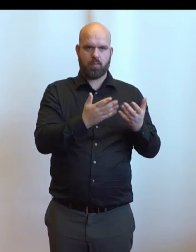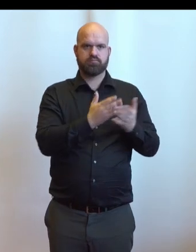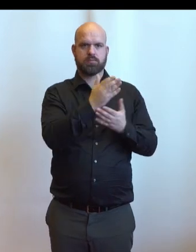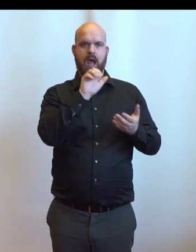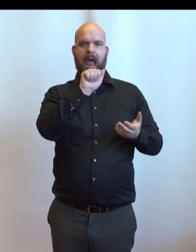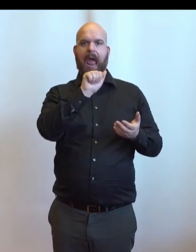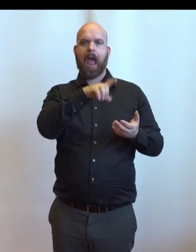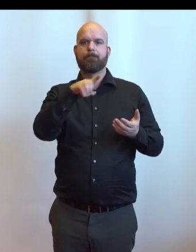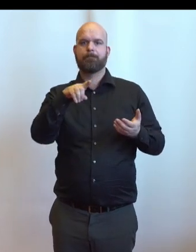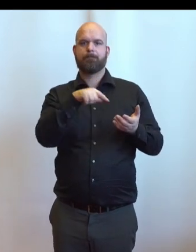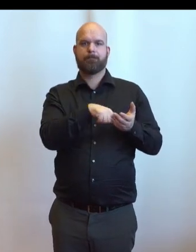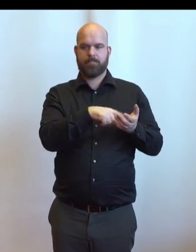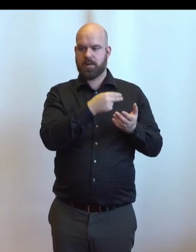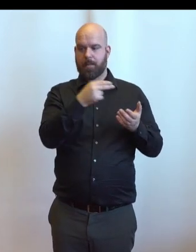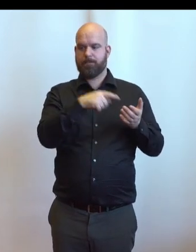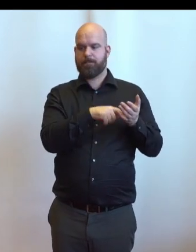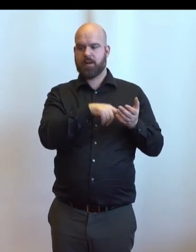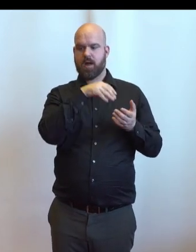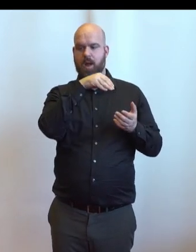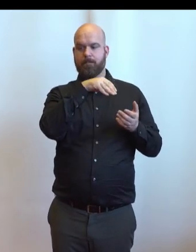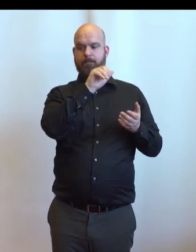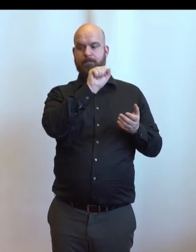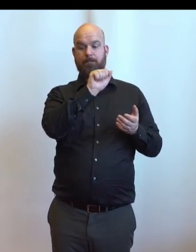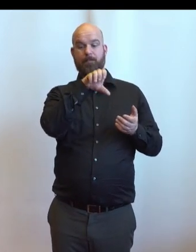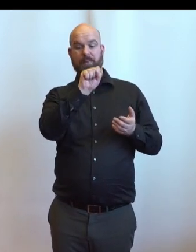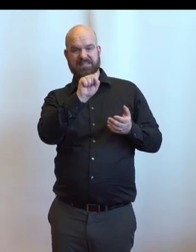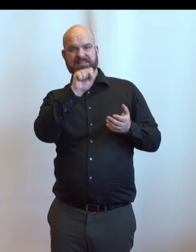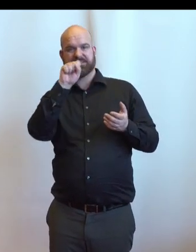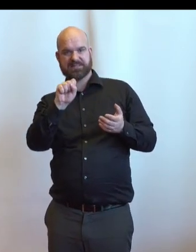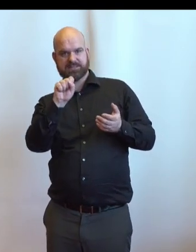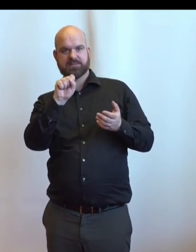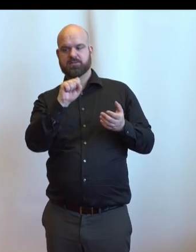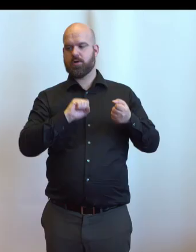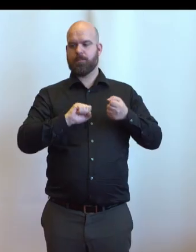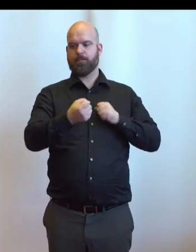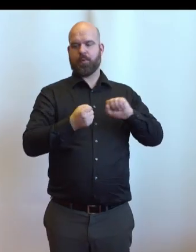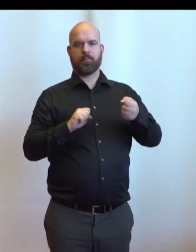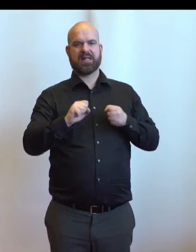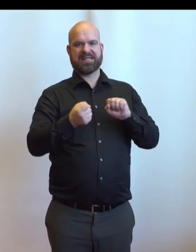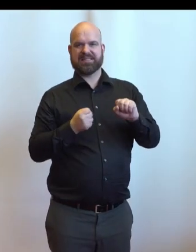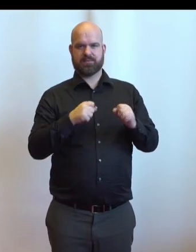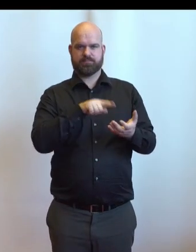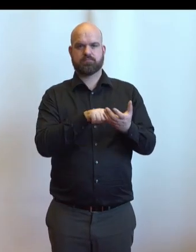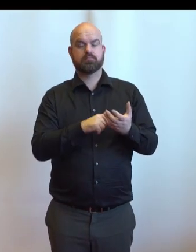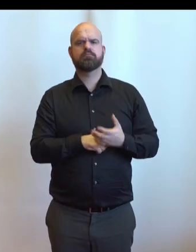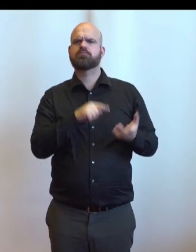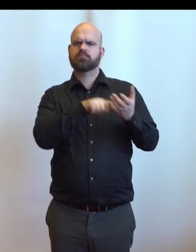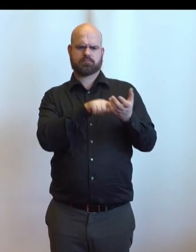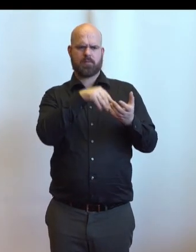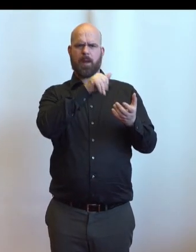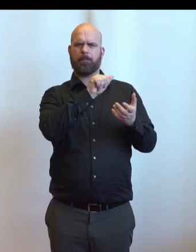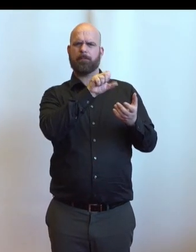Accessible Accommodation Solution. This tool is really a